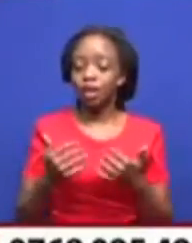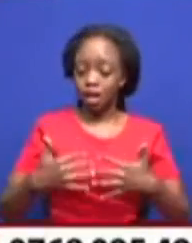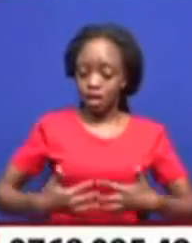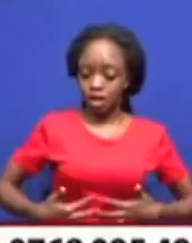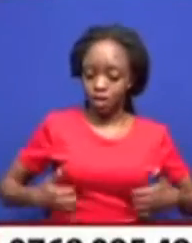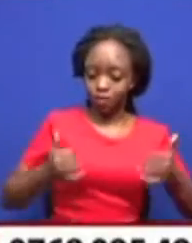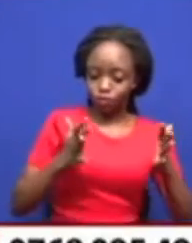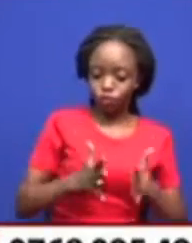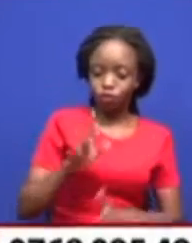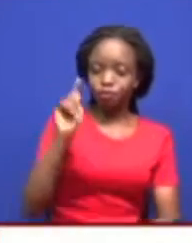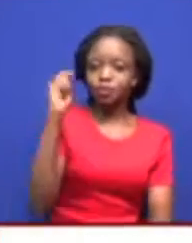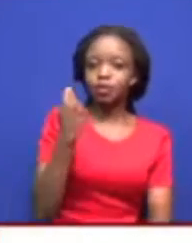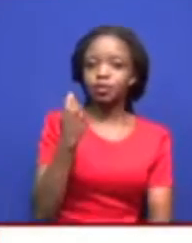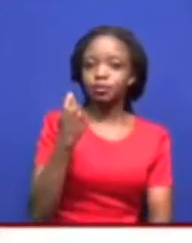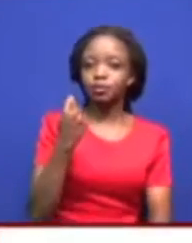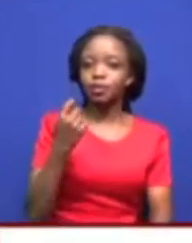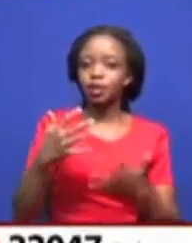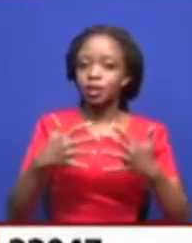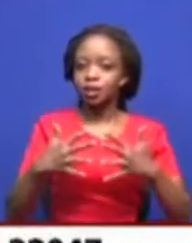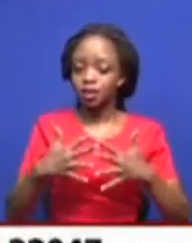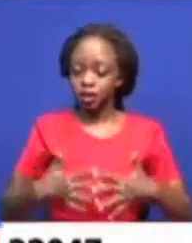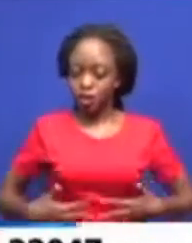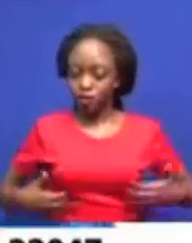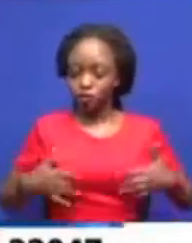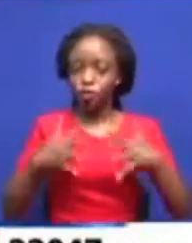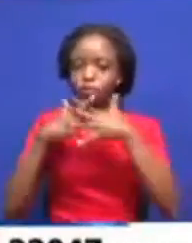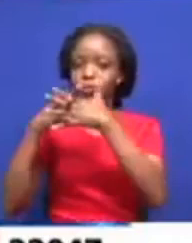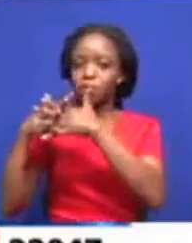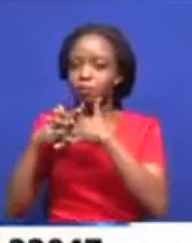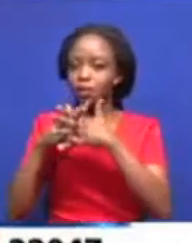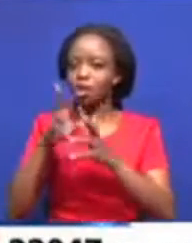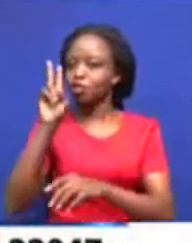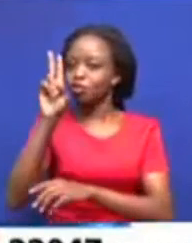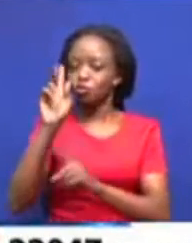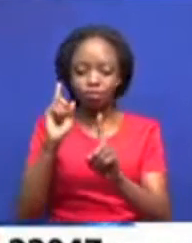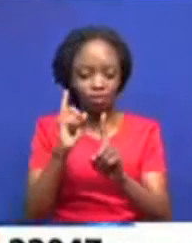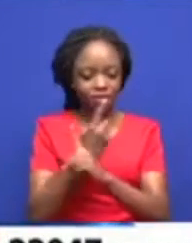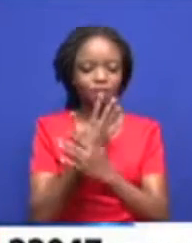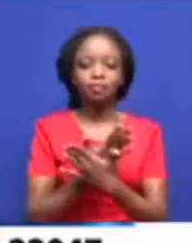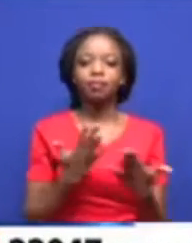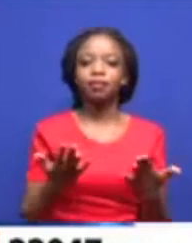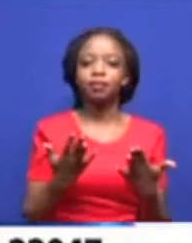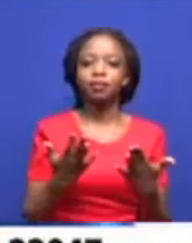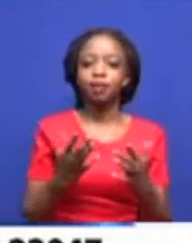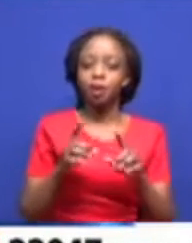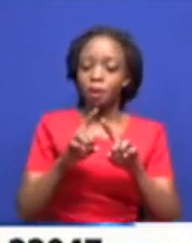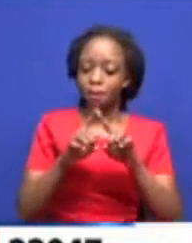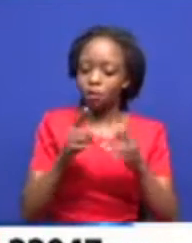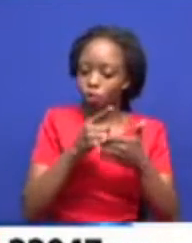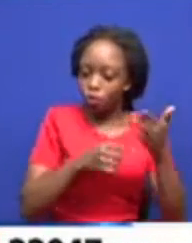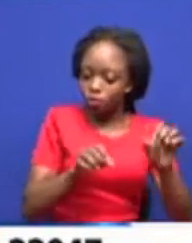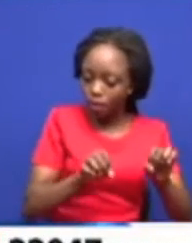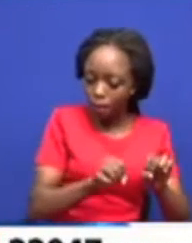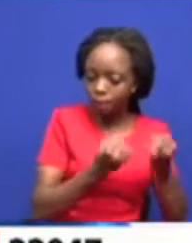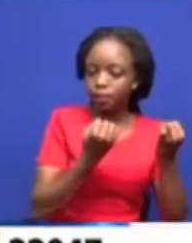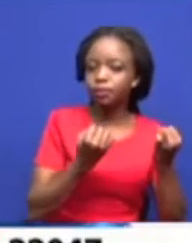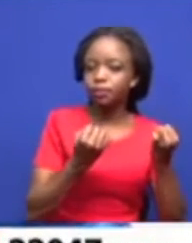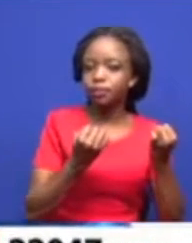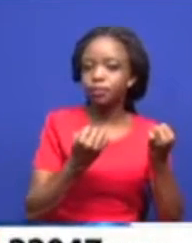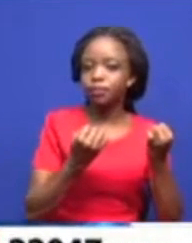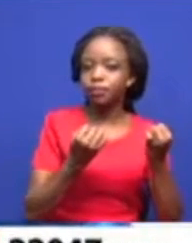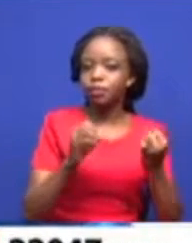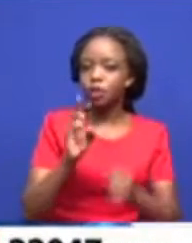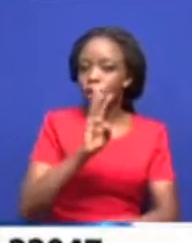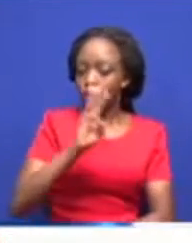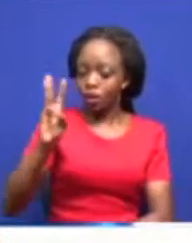Refugees in Kenya and refugees in the United States are two different things. And despite what is happening in our southern